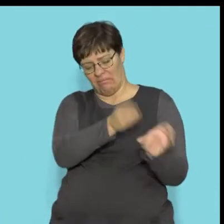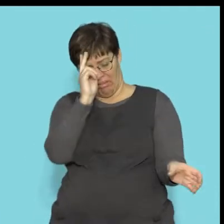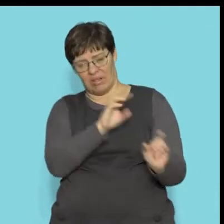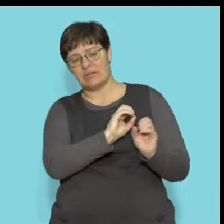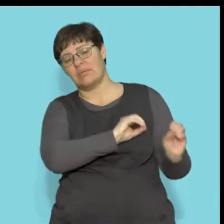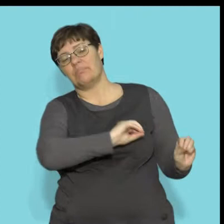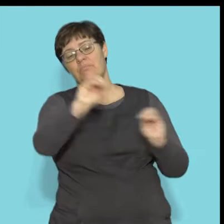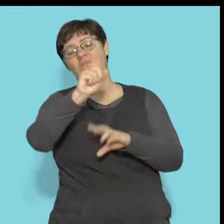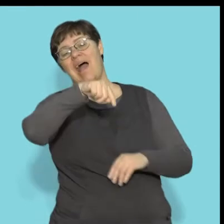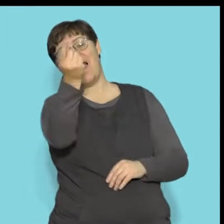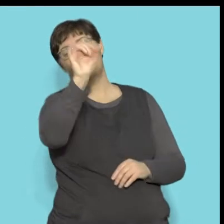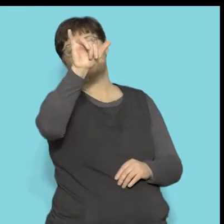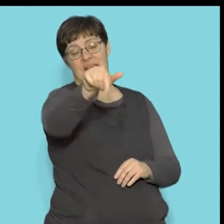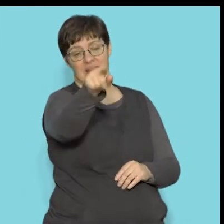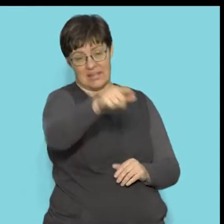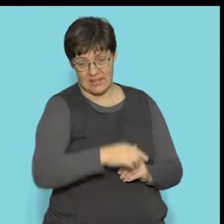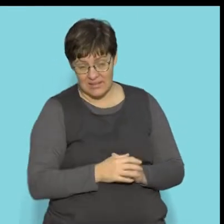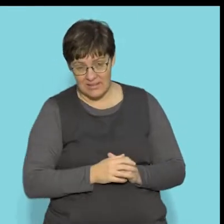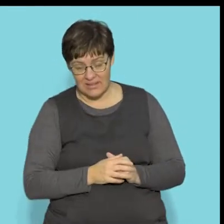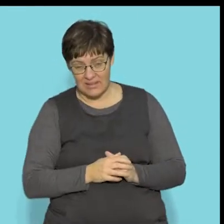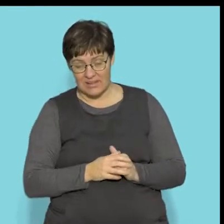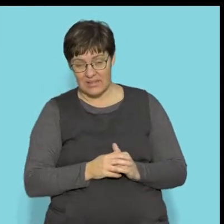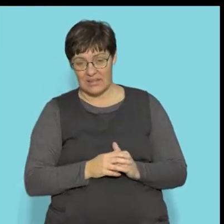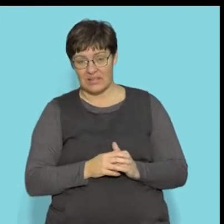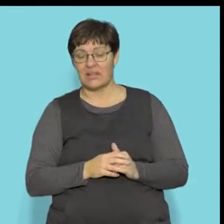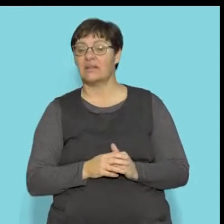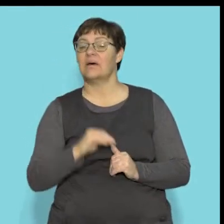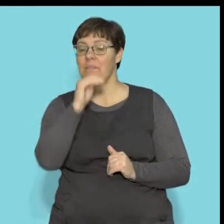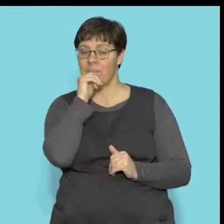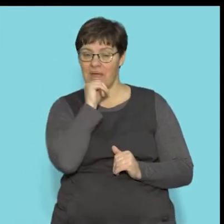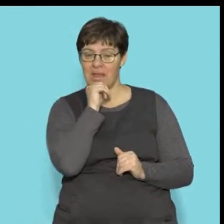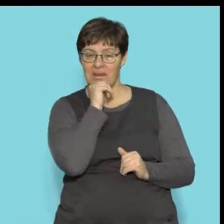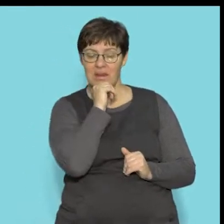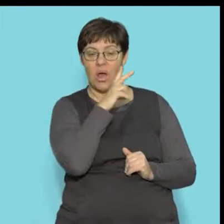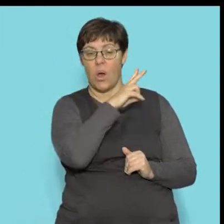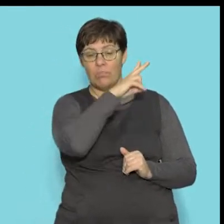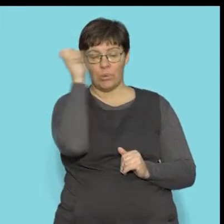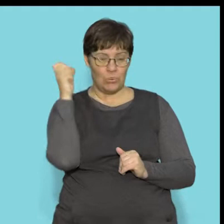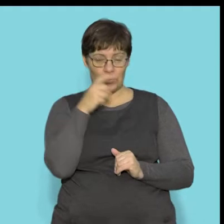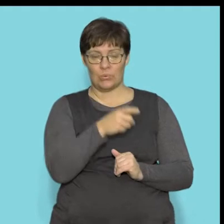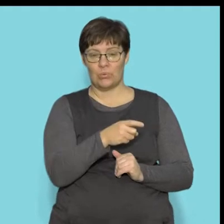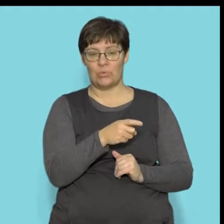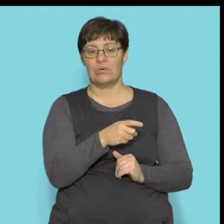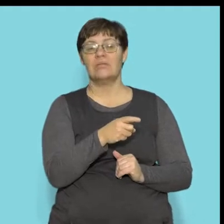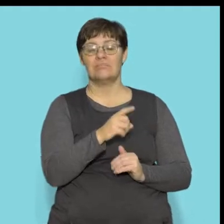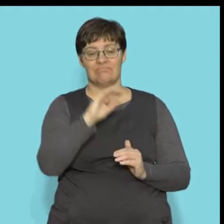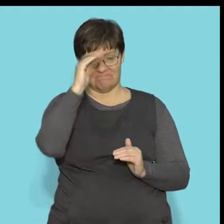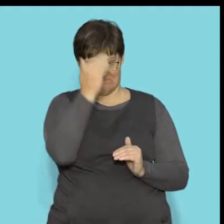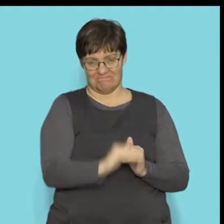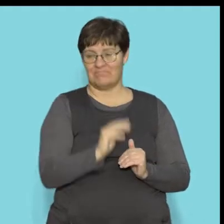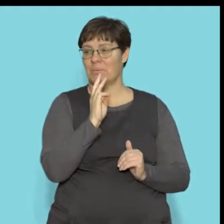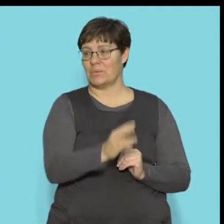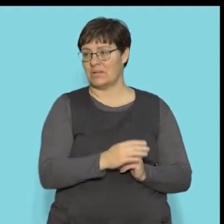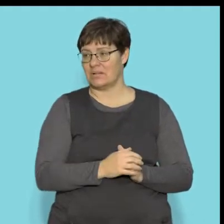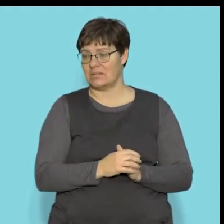we're going to leave the population. And what we're going to see here is that the blue graph is also going to